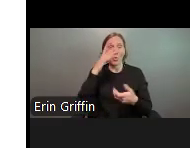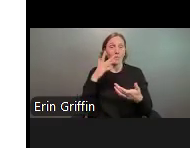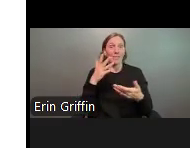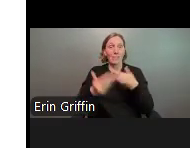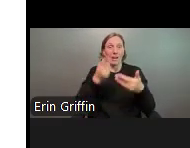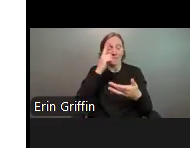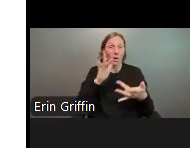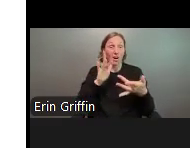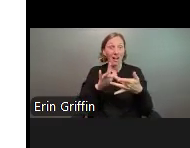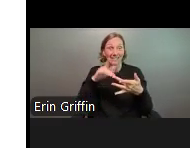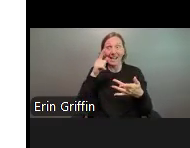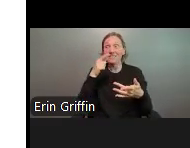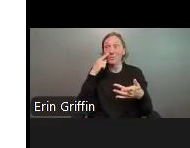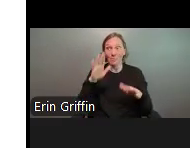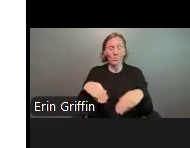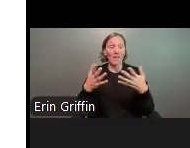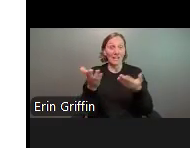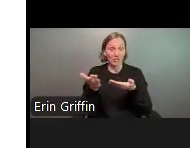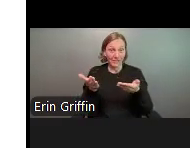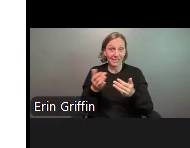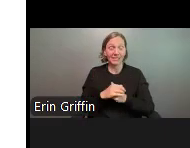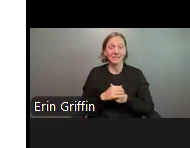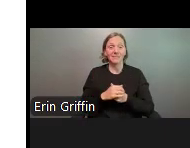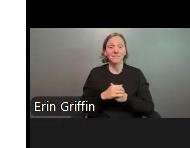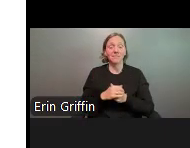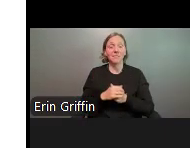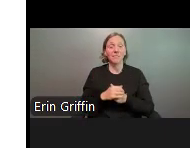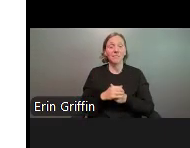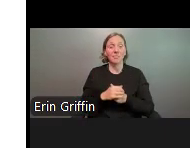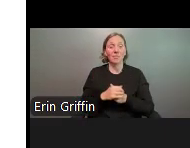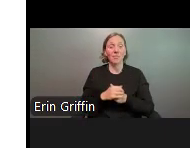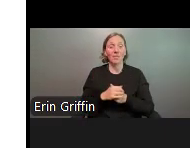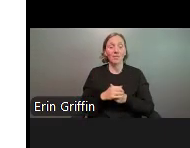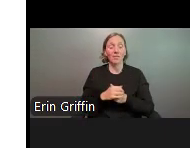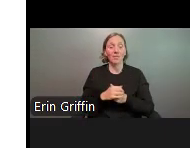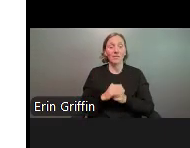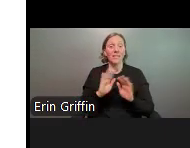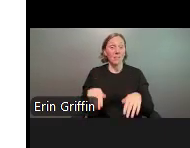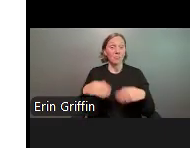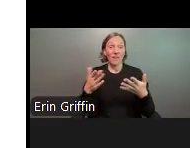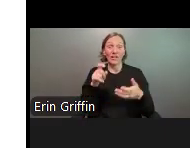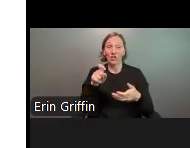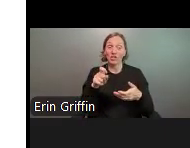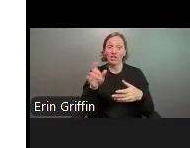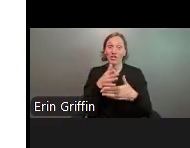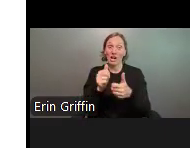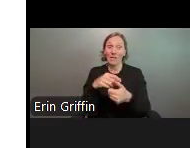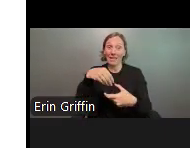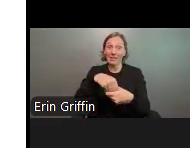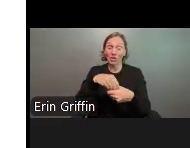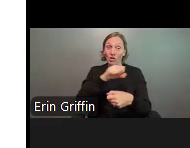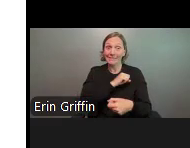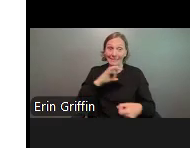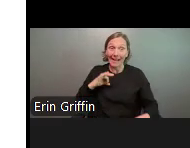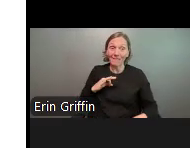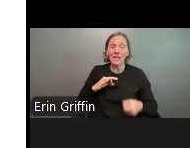aware how to do that. And providers will should share this with their internal staff so you can make sure